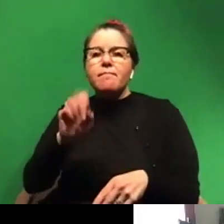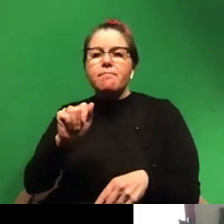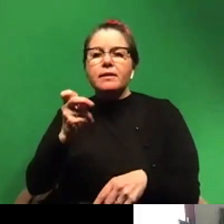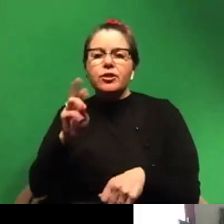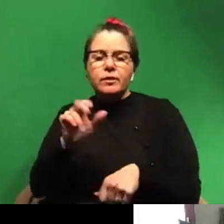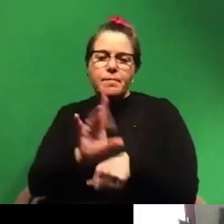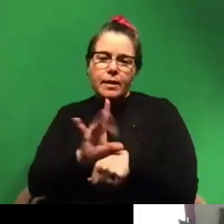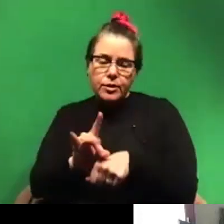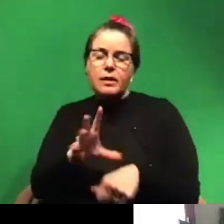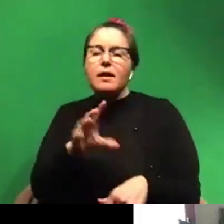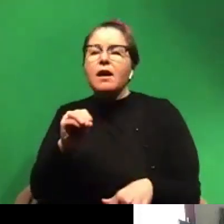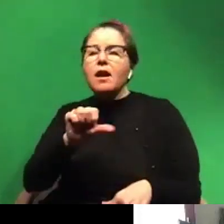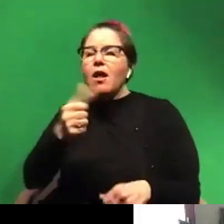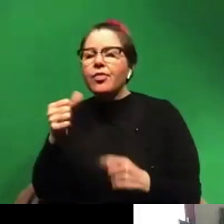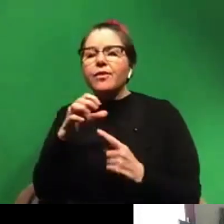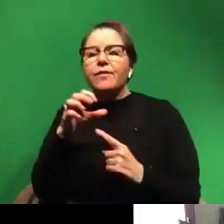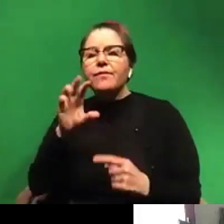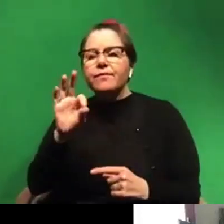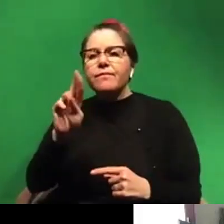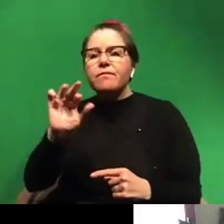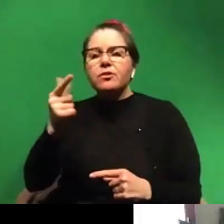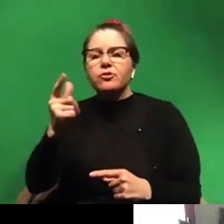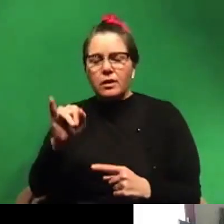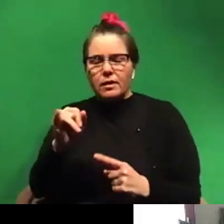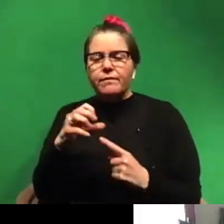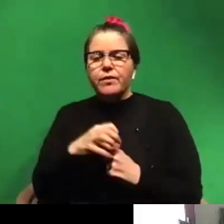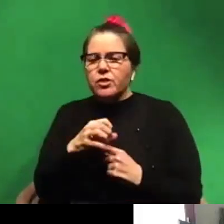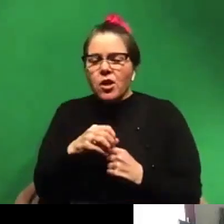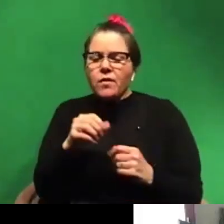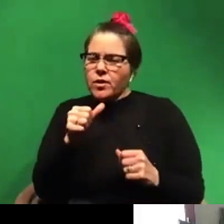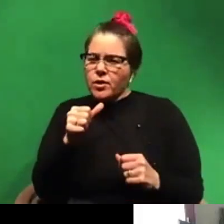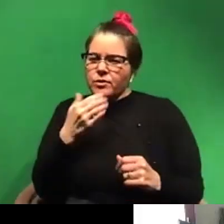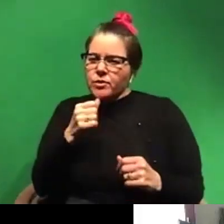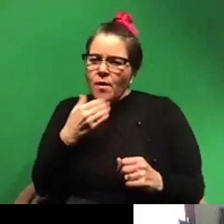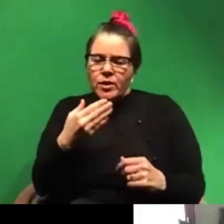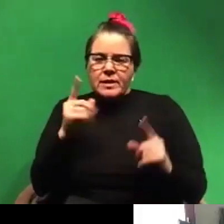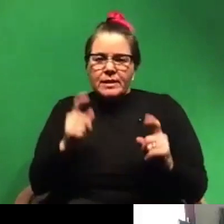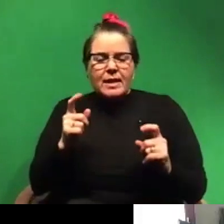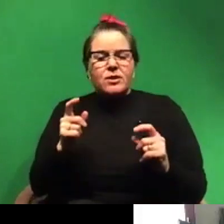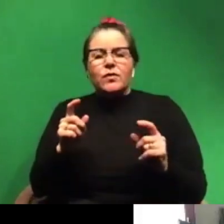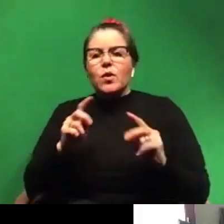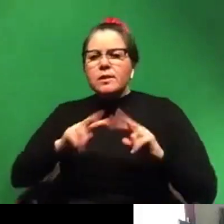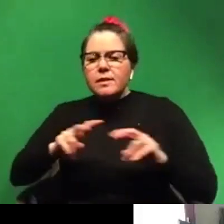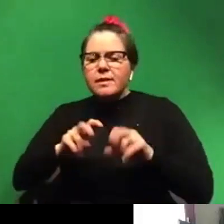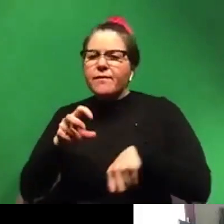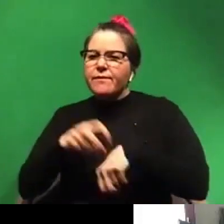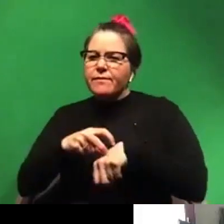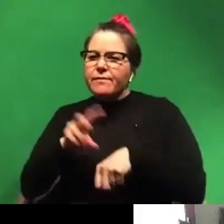microbe called fungi. But we don't know, we don't have a good test for figuring out if viruses are inside the